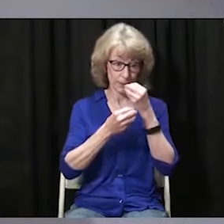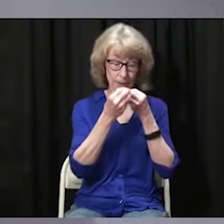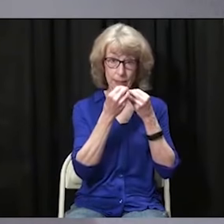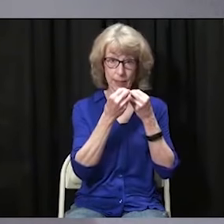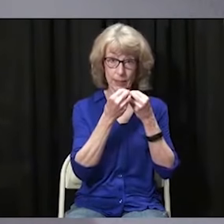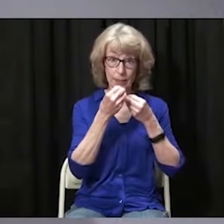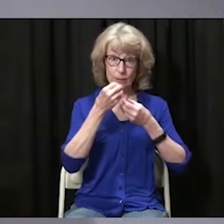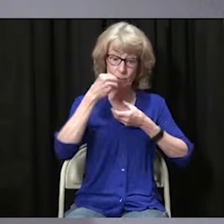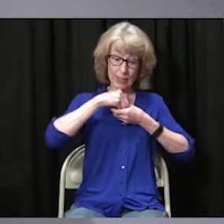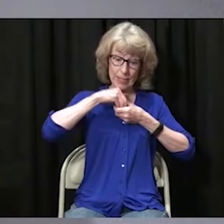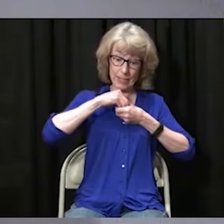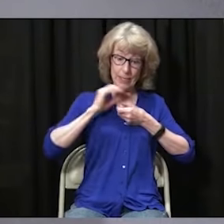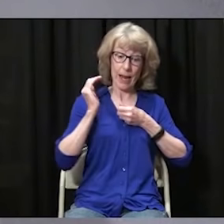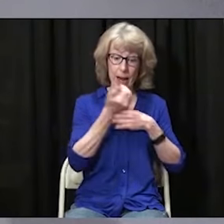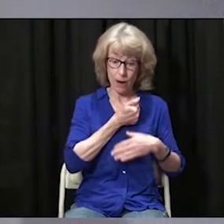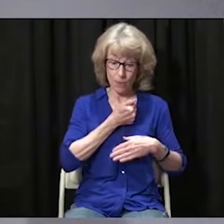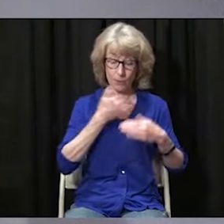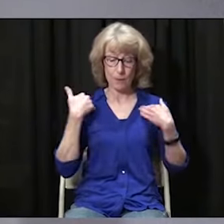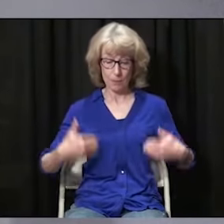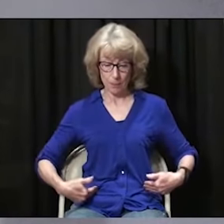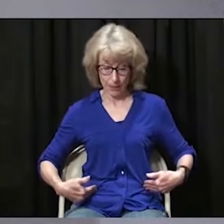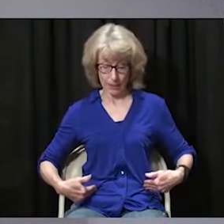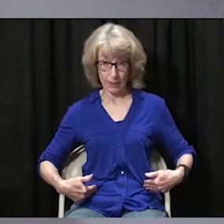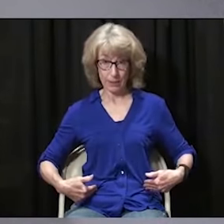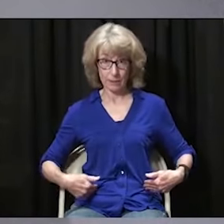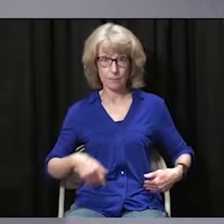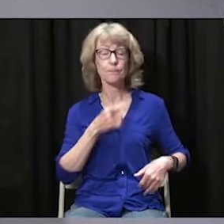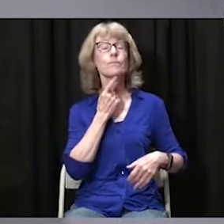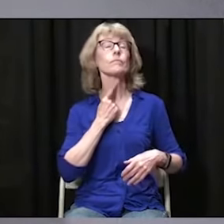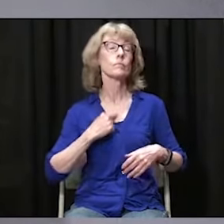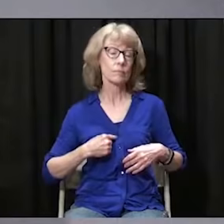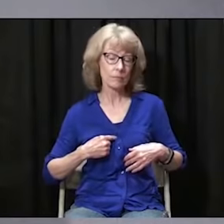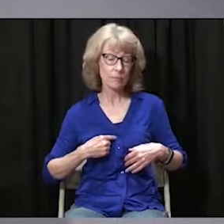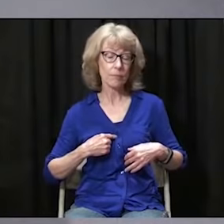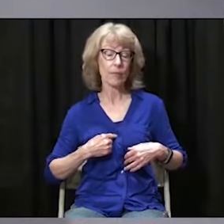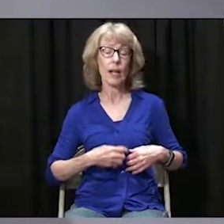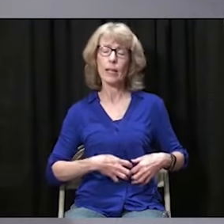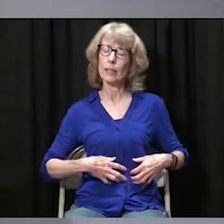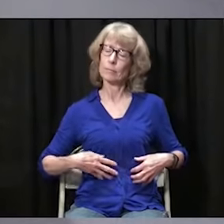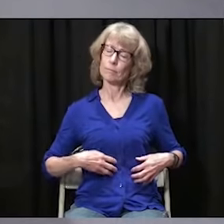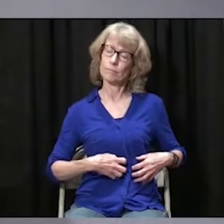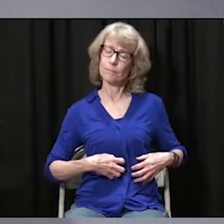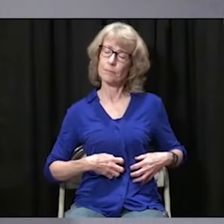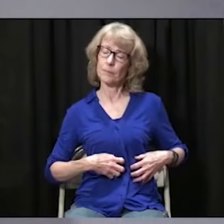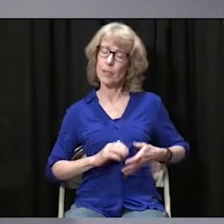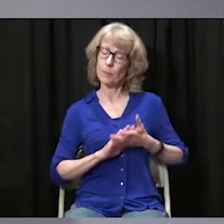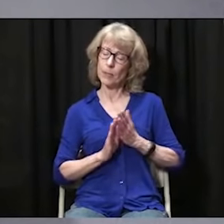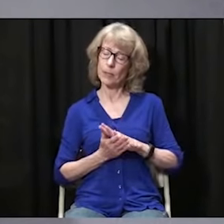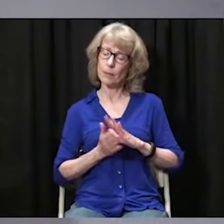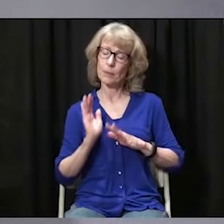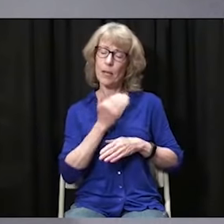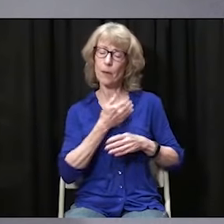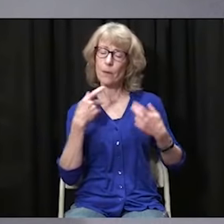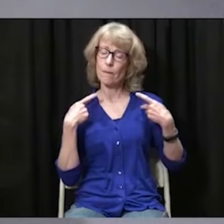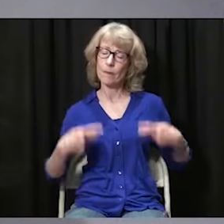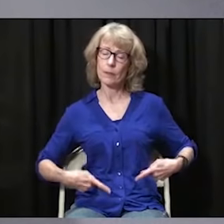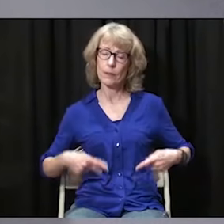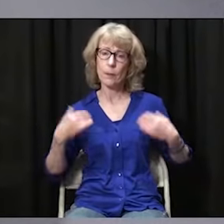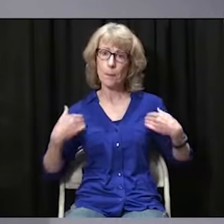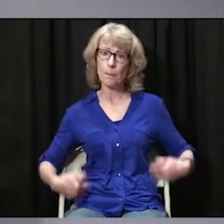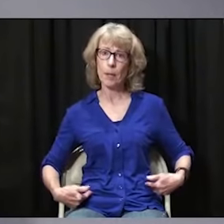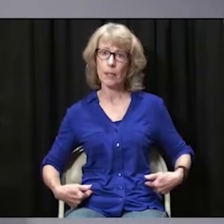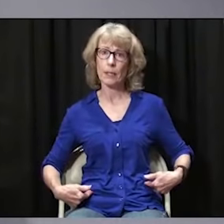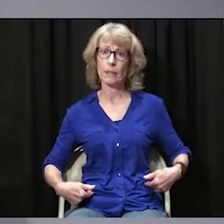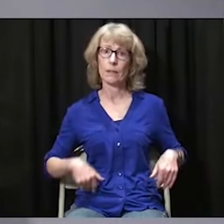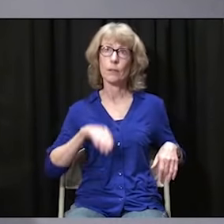Like, we put it into our mouths, and we eat it, and we swallow it, and digest it, and it becomes part of our physical body. So we